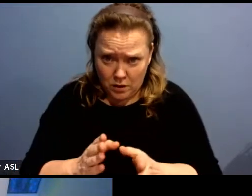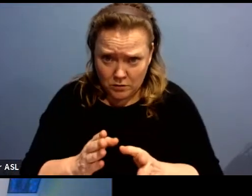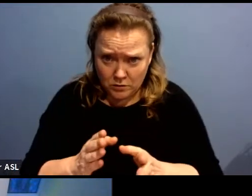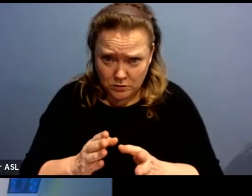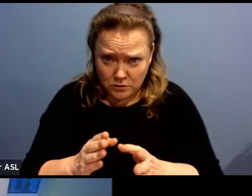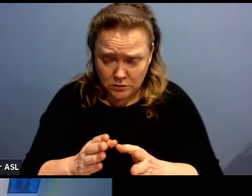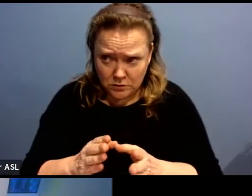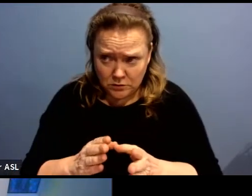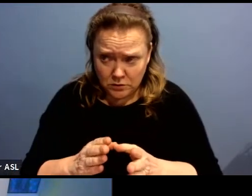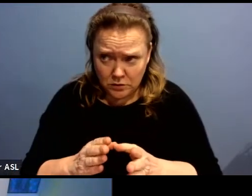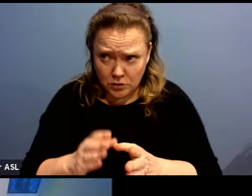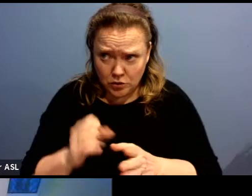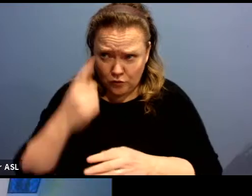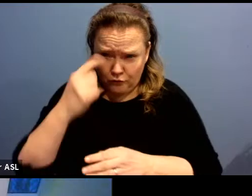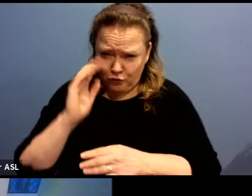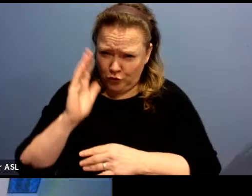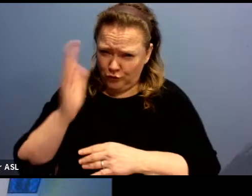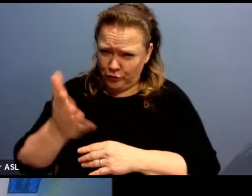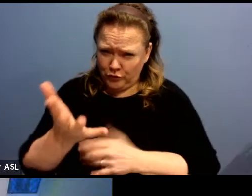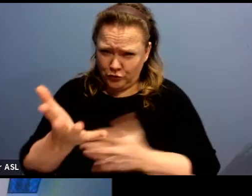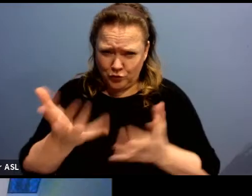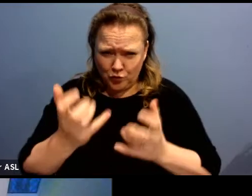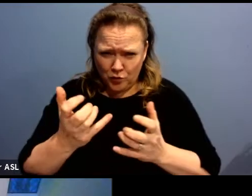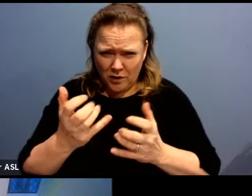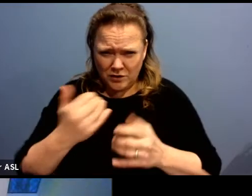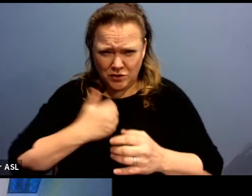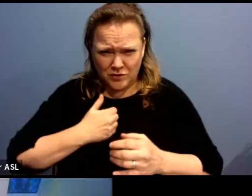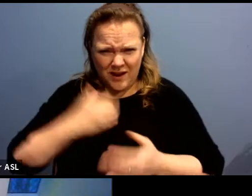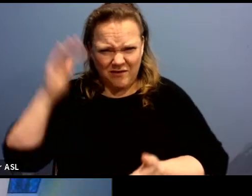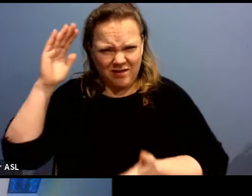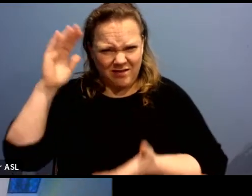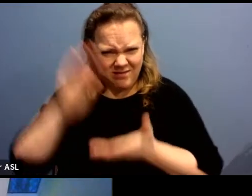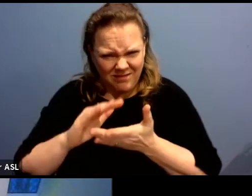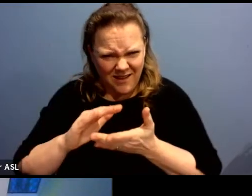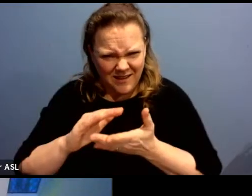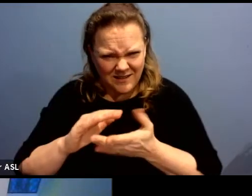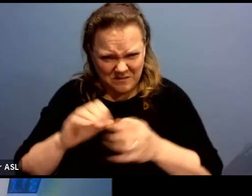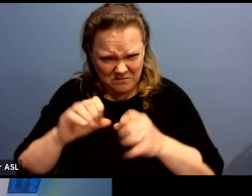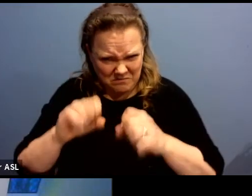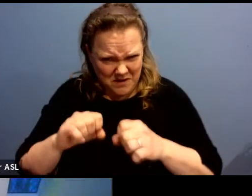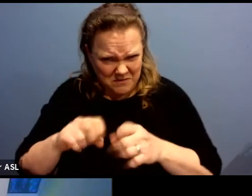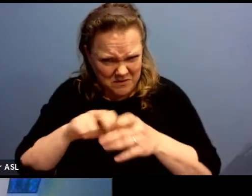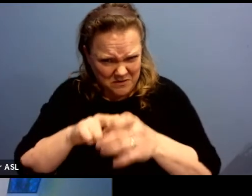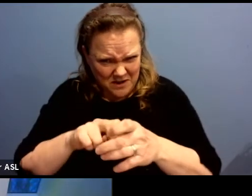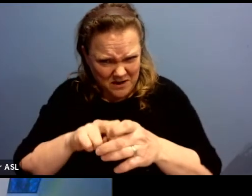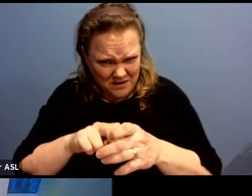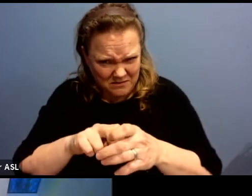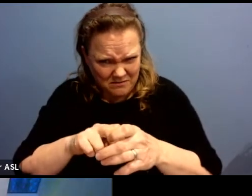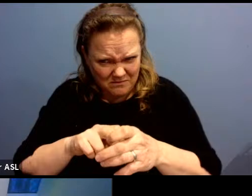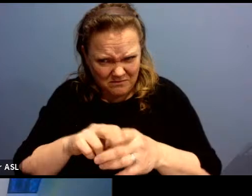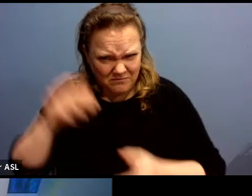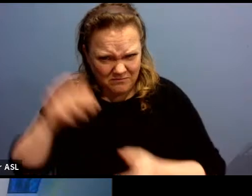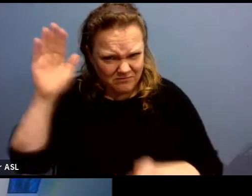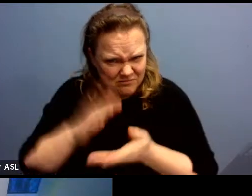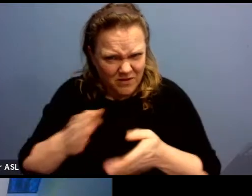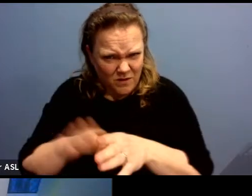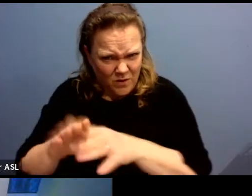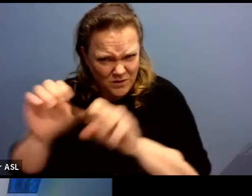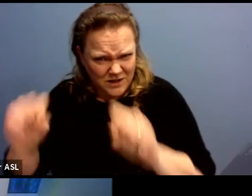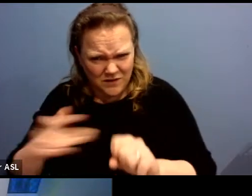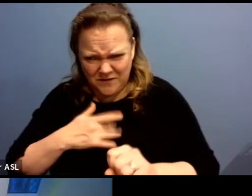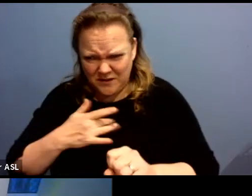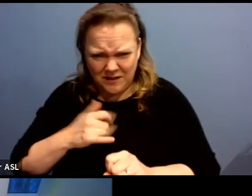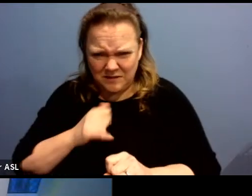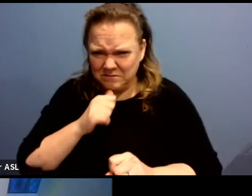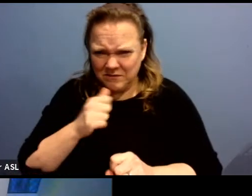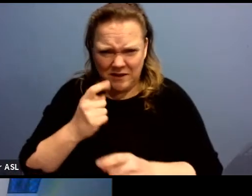access to the ability to participate as a consumer of public transit seems counterintuitive in terms